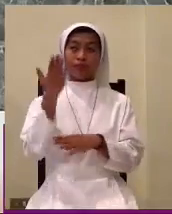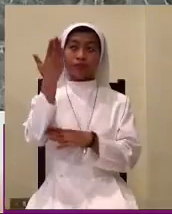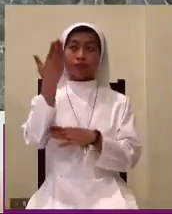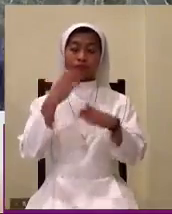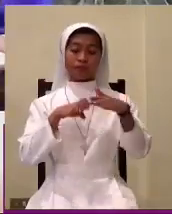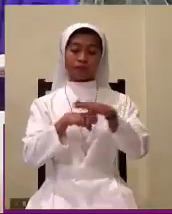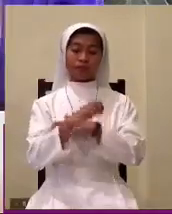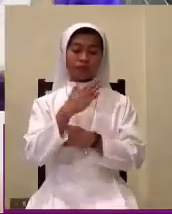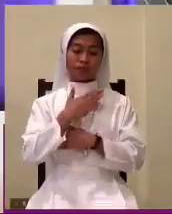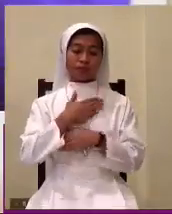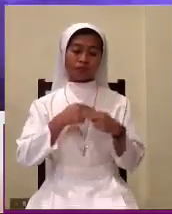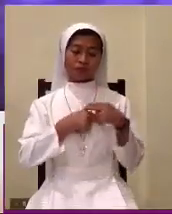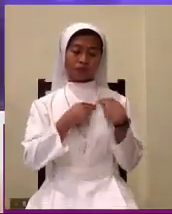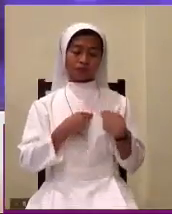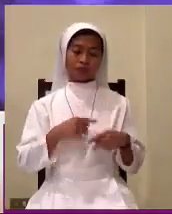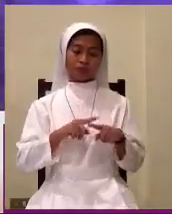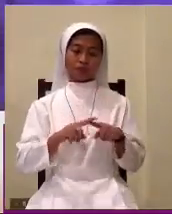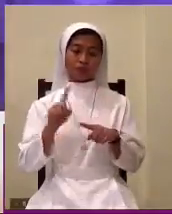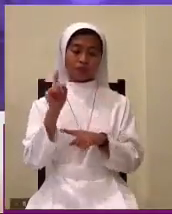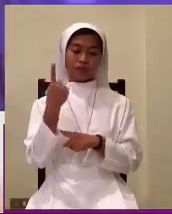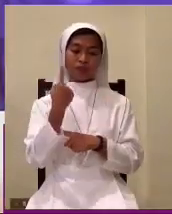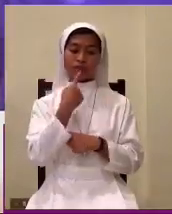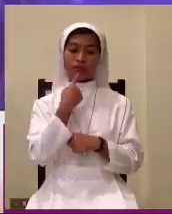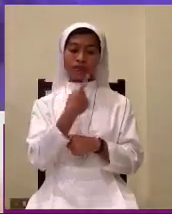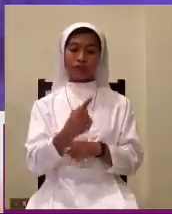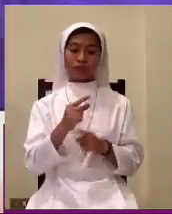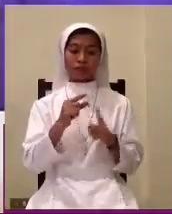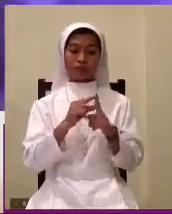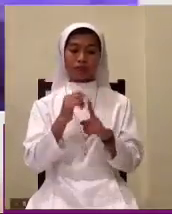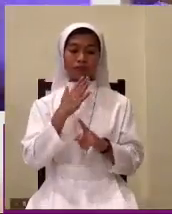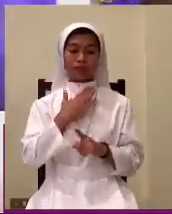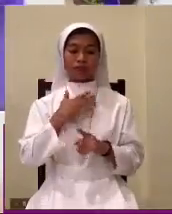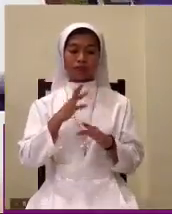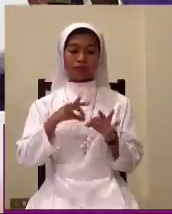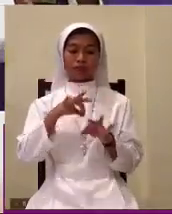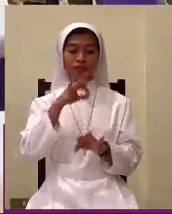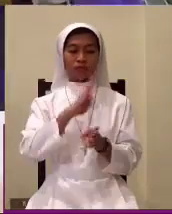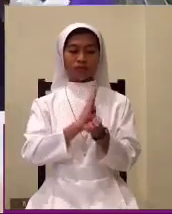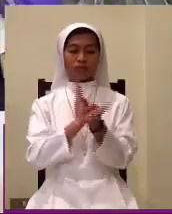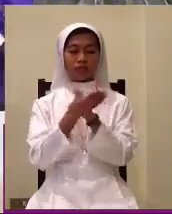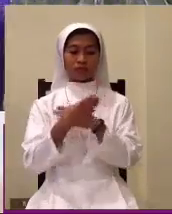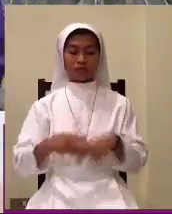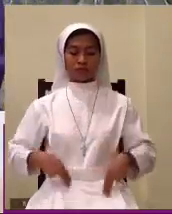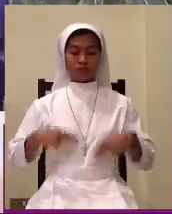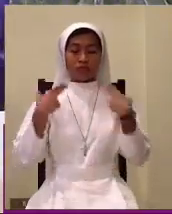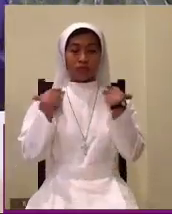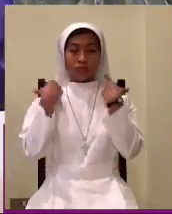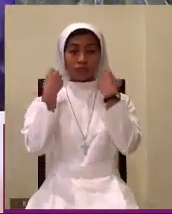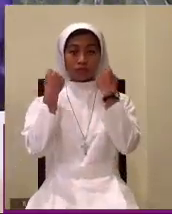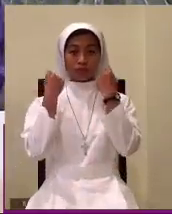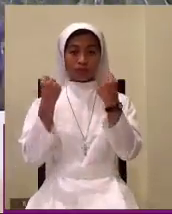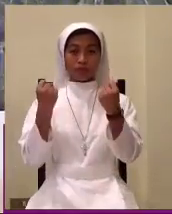enter under my roof, but only say the word, and my soul shall be healed. May the body of Christ.